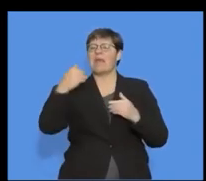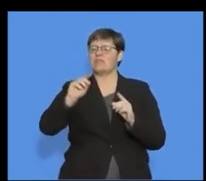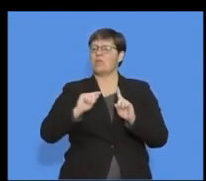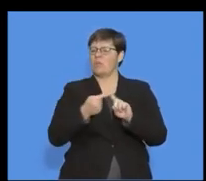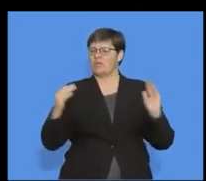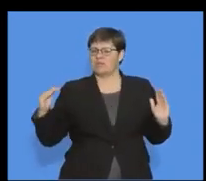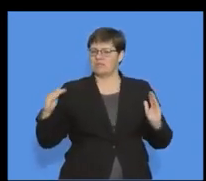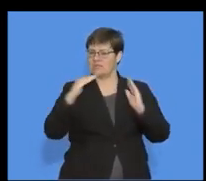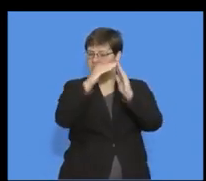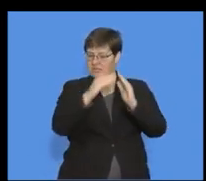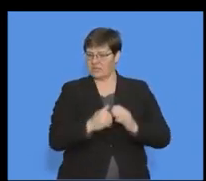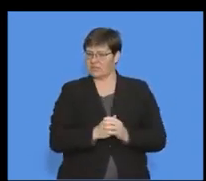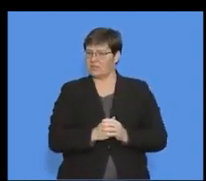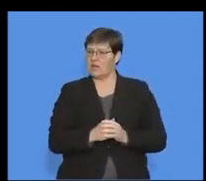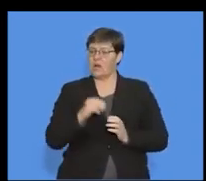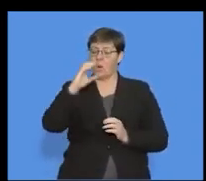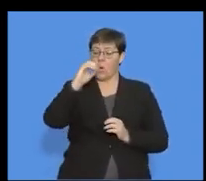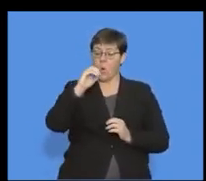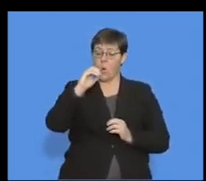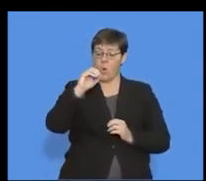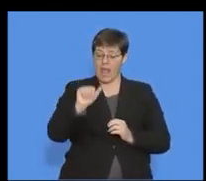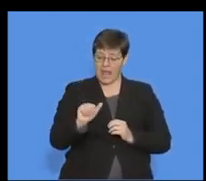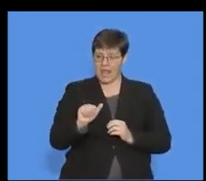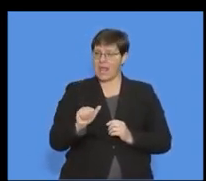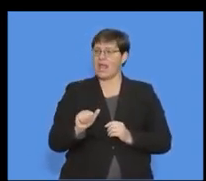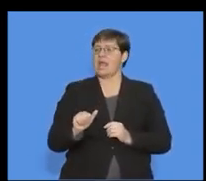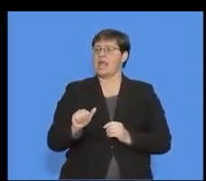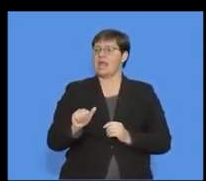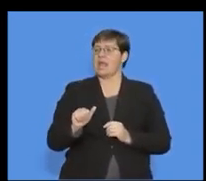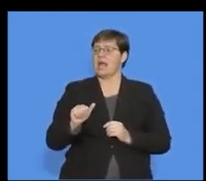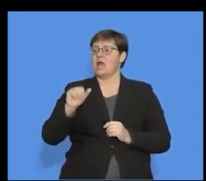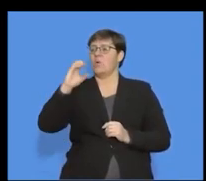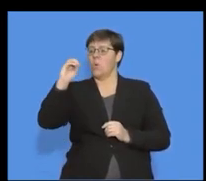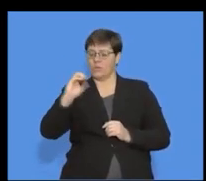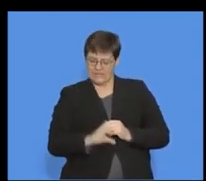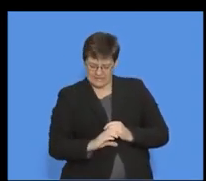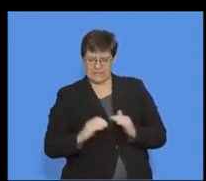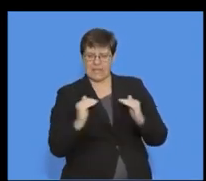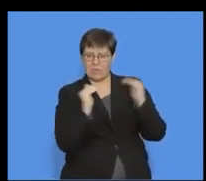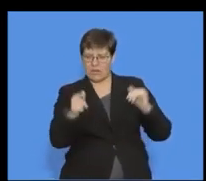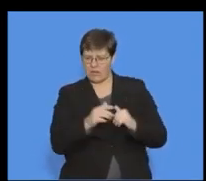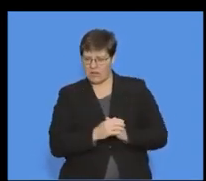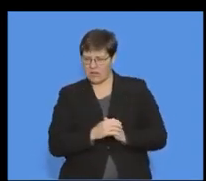external point, and AO is equals to OC, it then makes